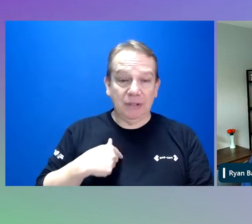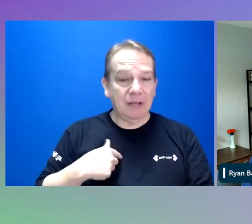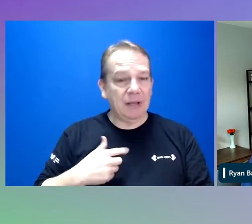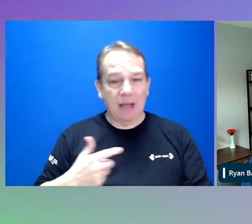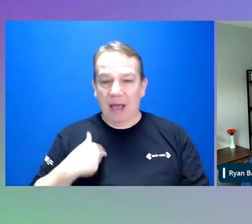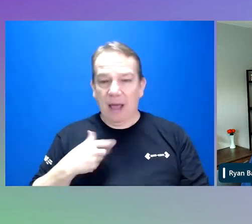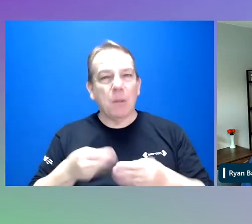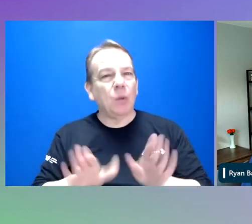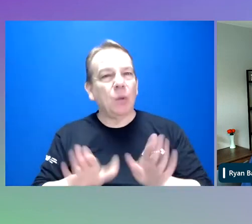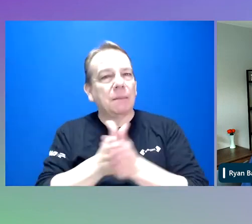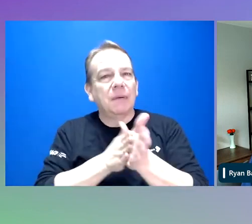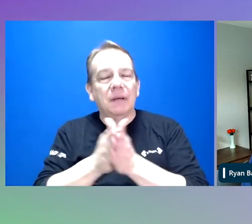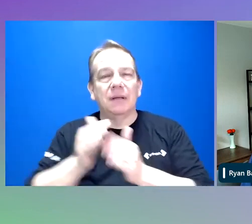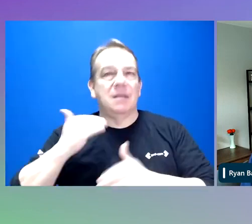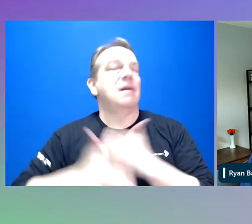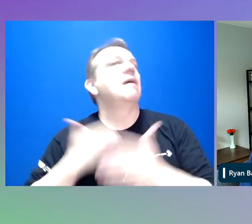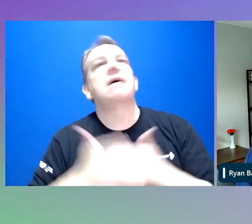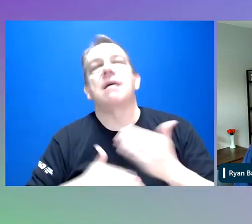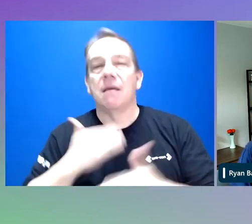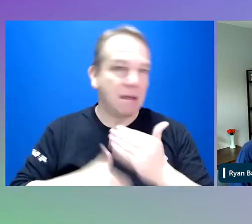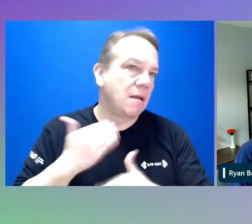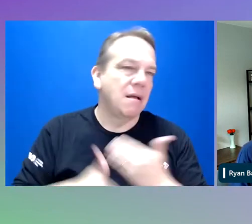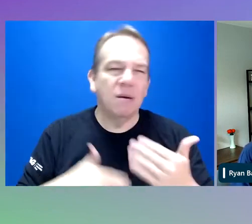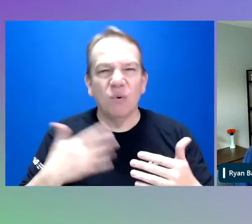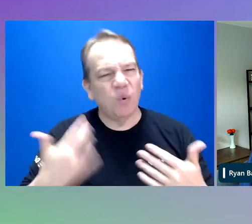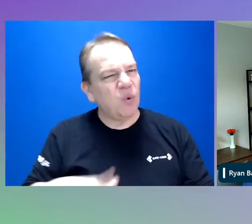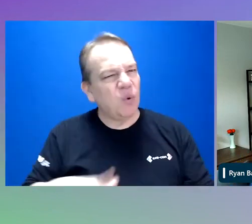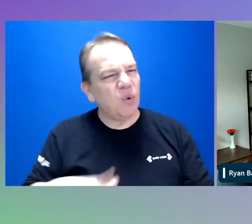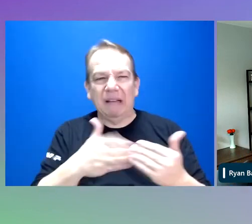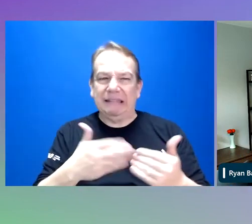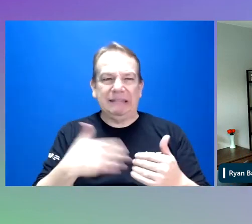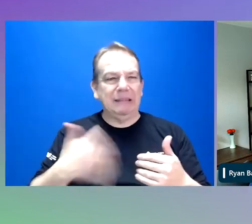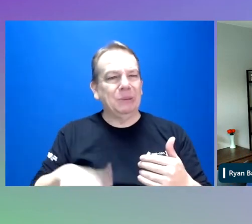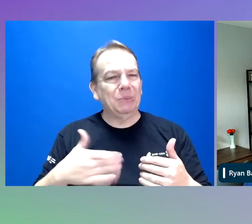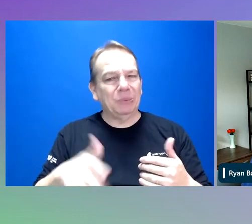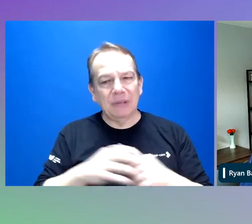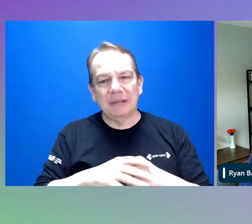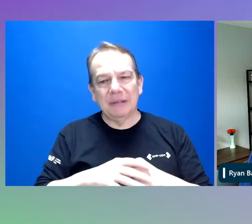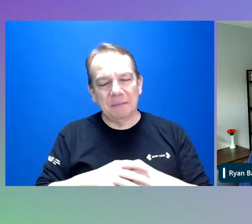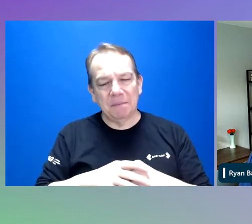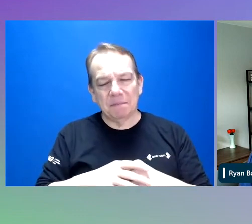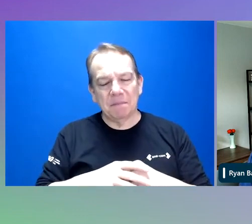everything. And I think really it's a question of, it's really